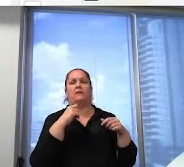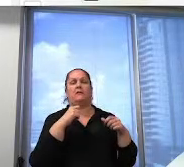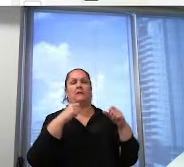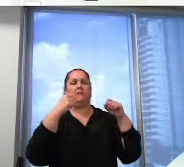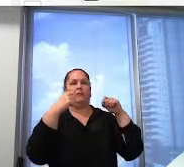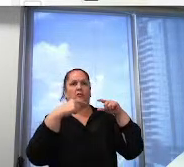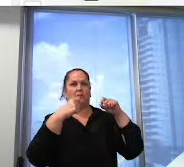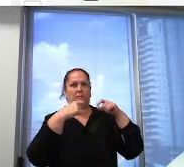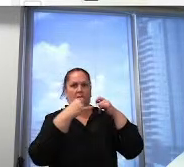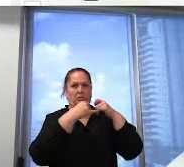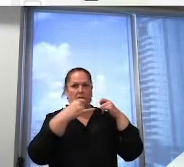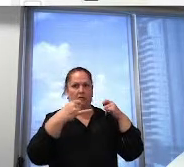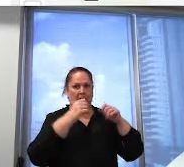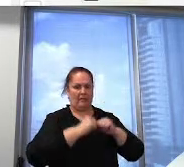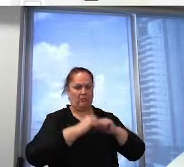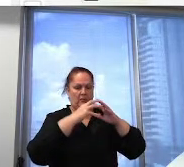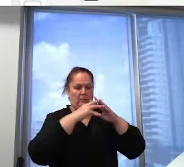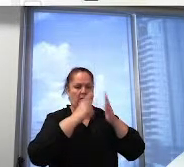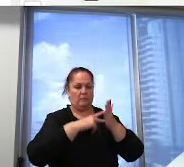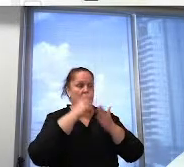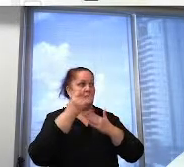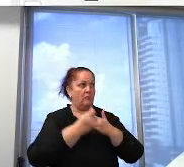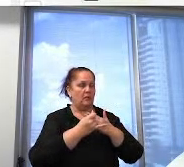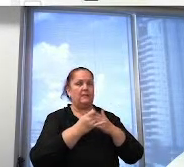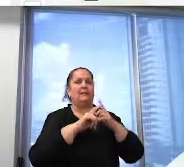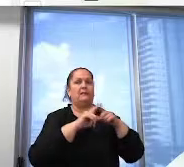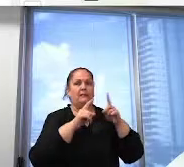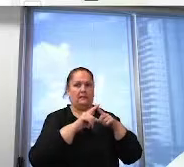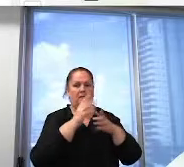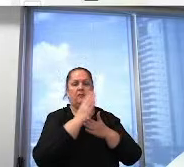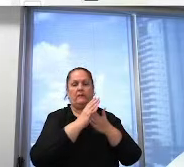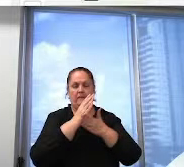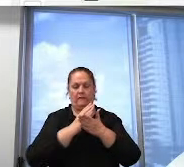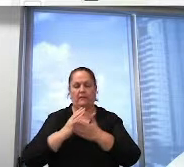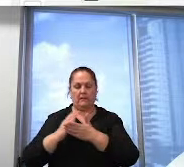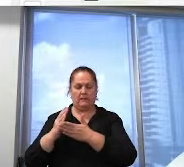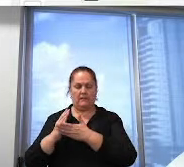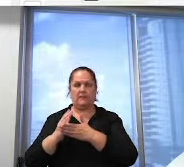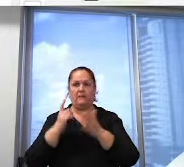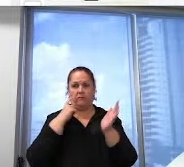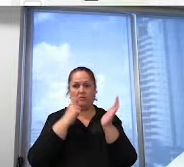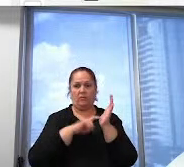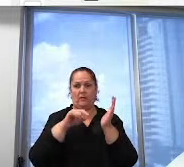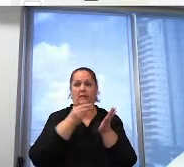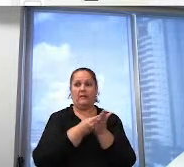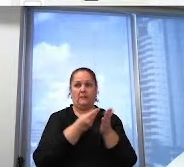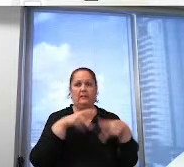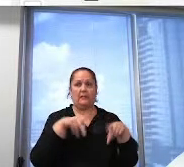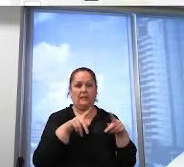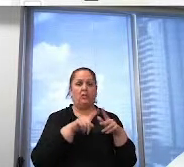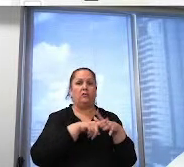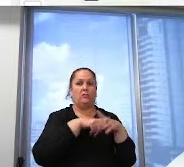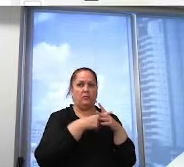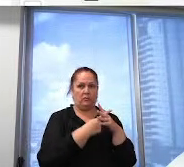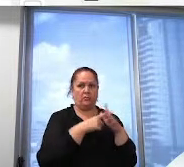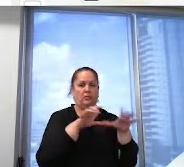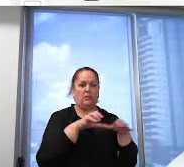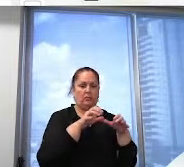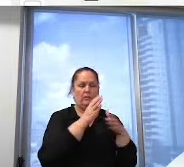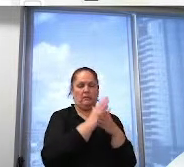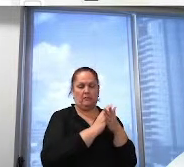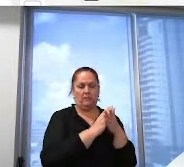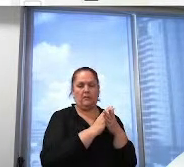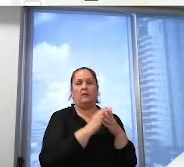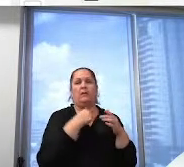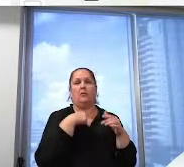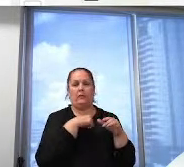Just make sure for a transmission line rebuild project. Yes. There are different phases, and if you notice, right there, the budget allows us to be able to start with the